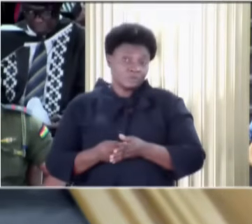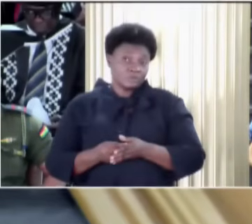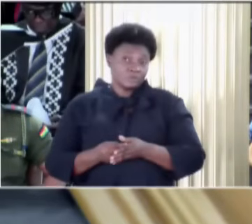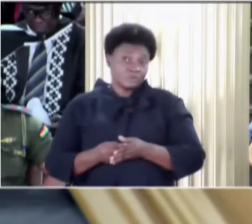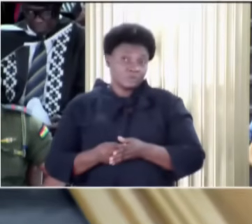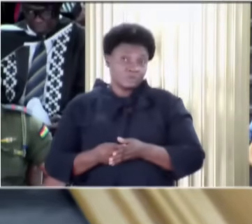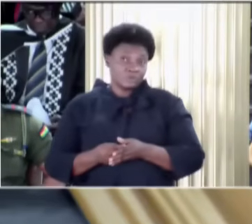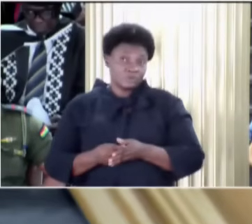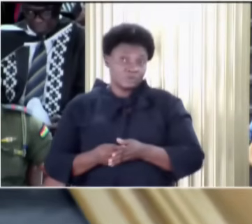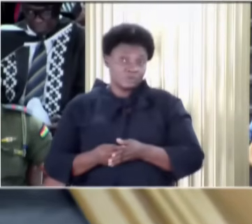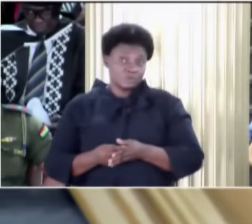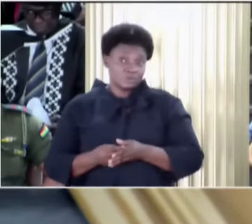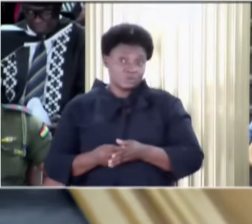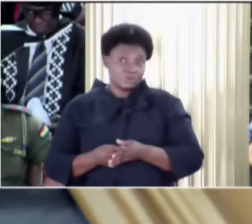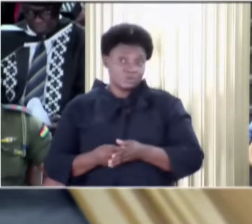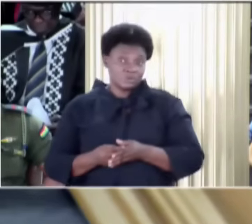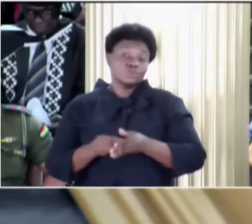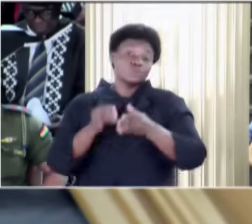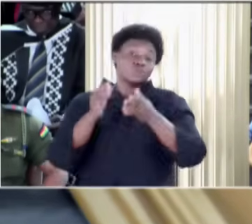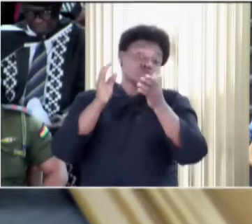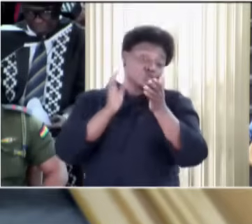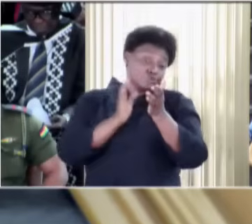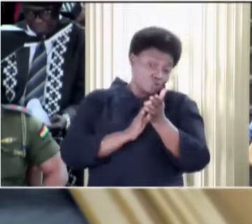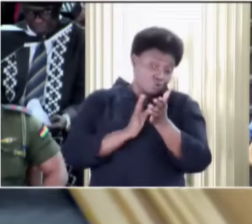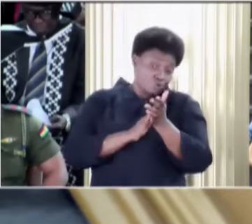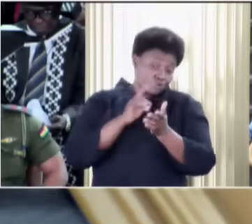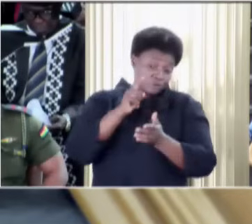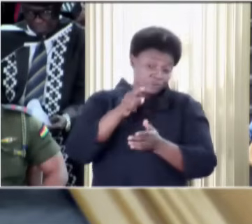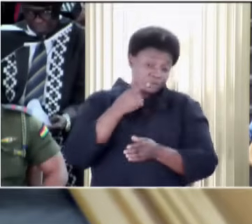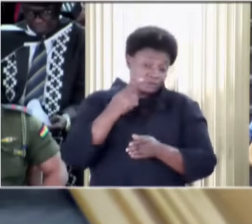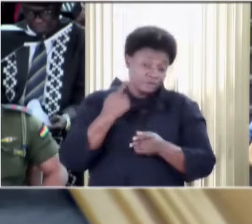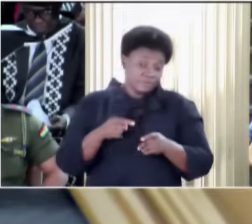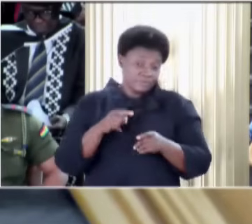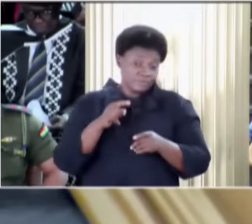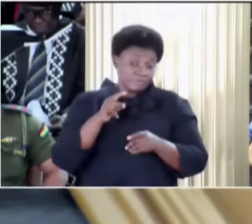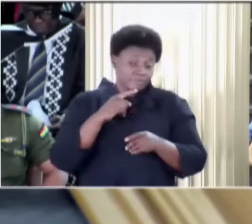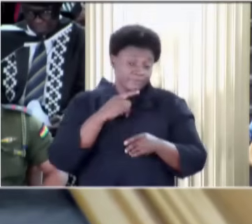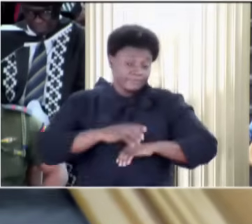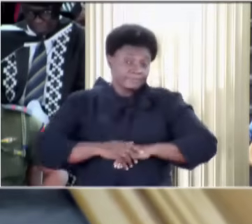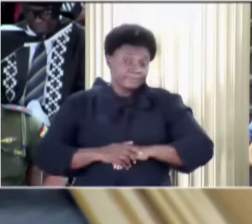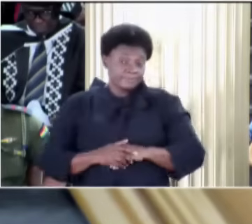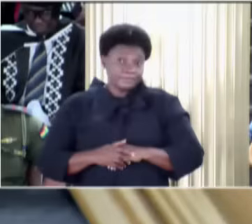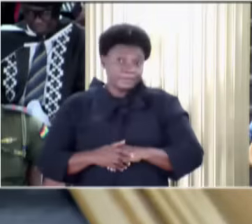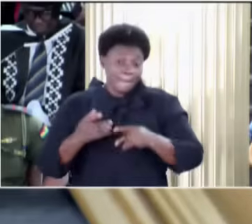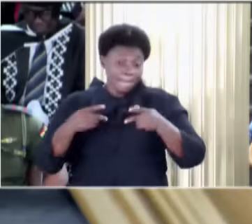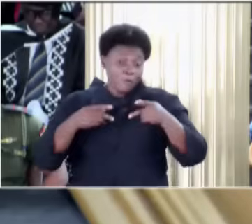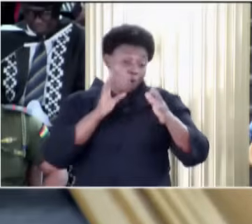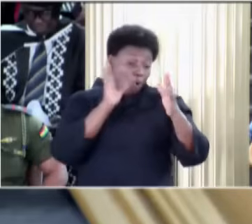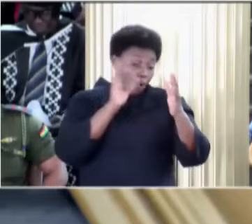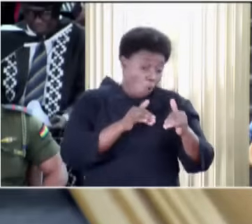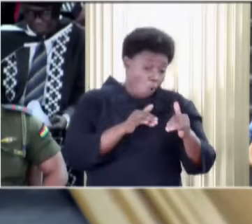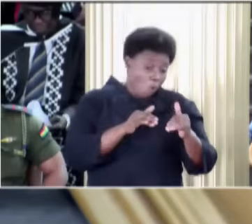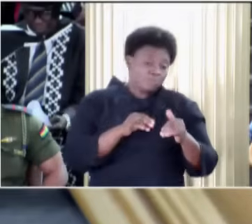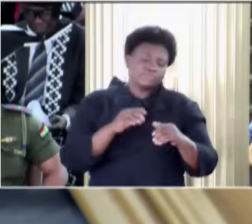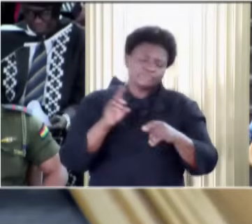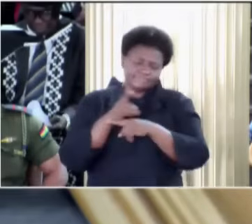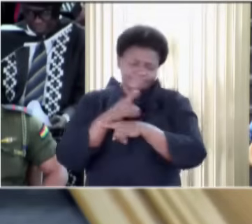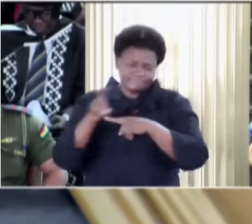this to you. Hope is not a feeling. Can you say hope is not a feeling? Hope is a